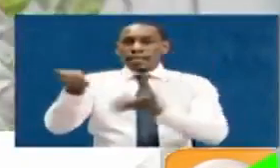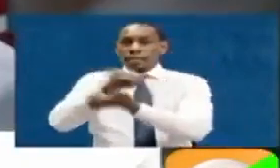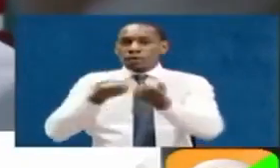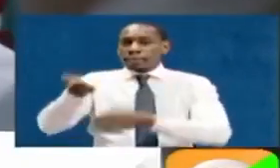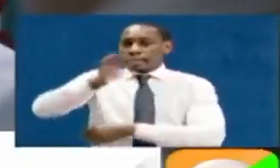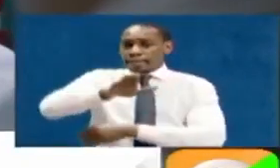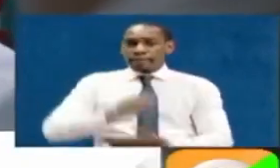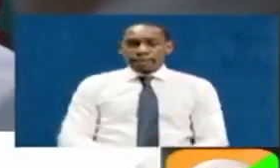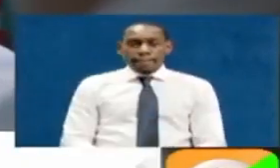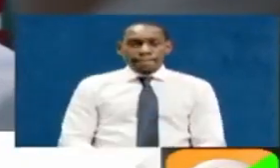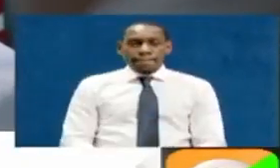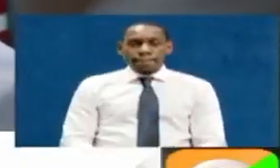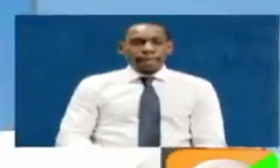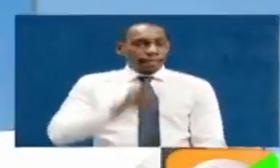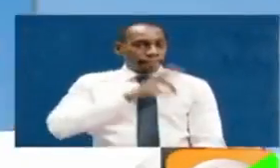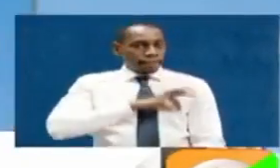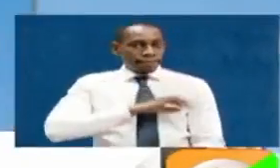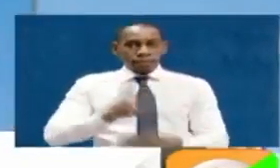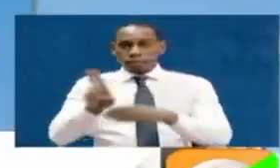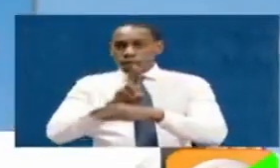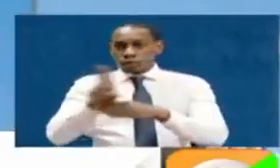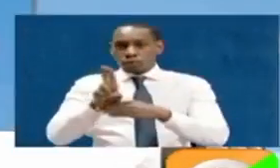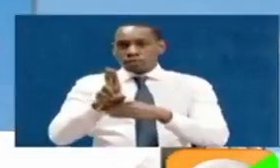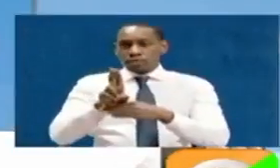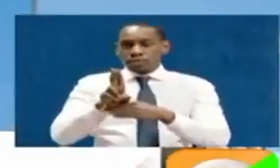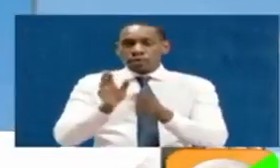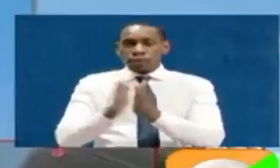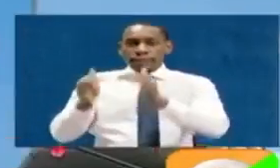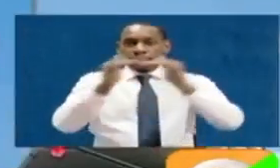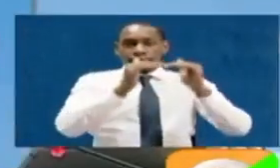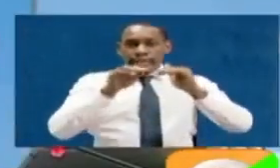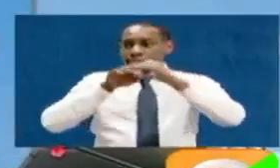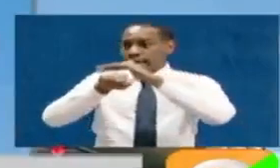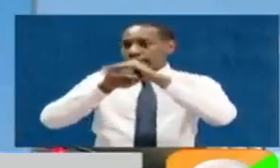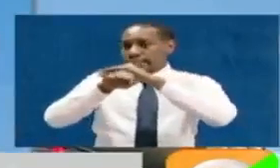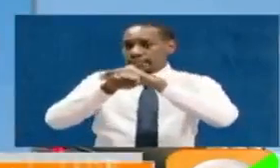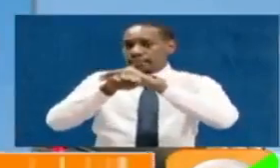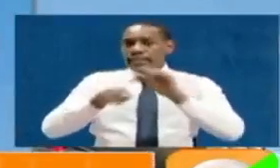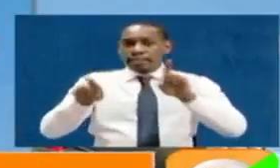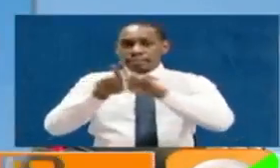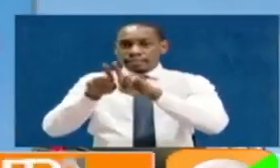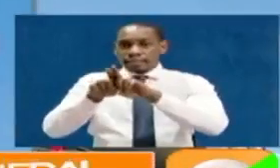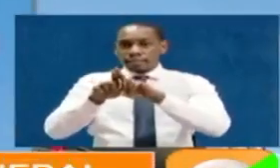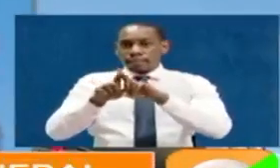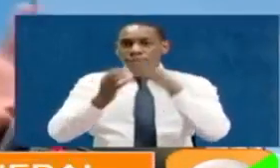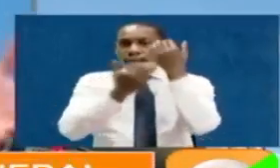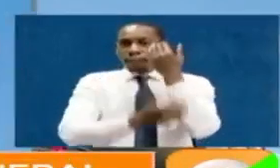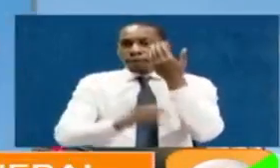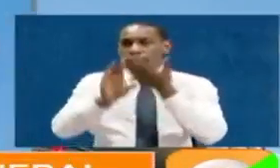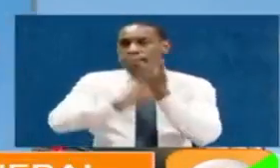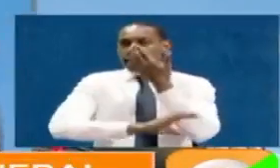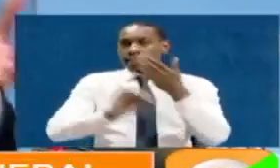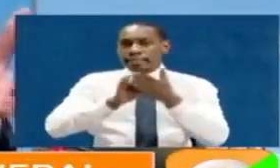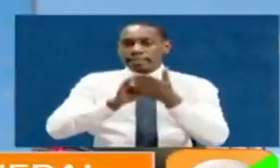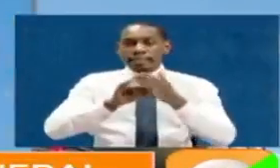economic recovery. Advantage of using fairness or access to also poor countries is